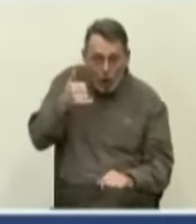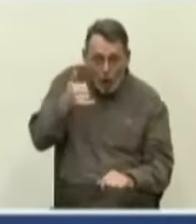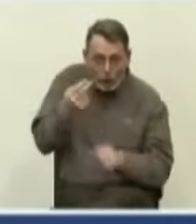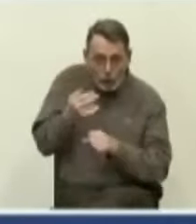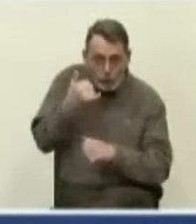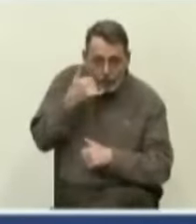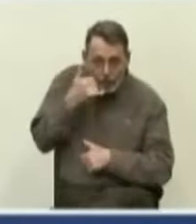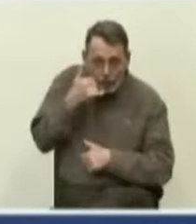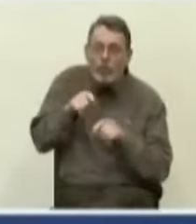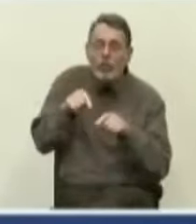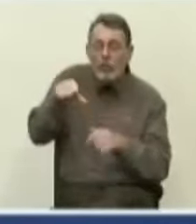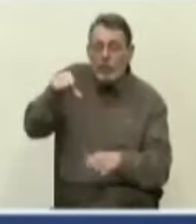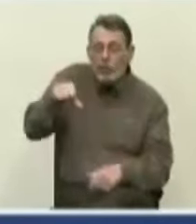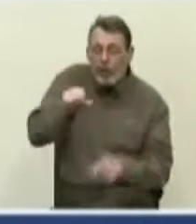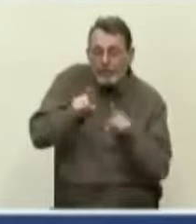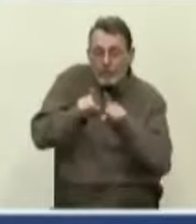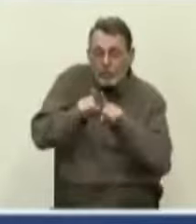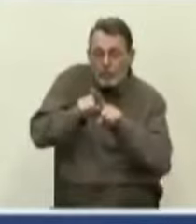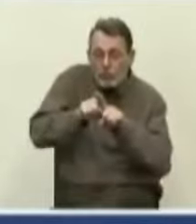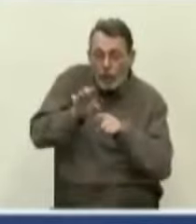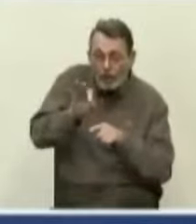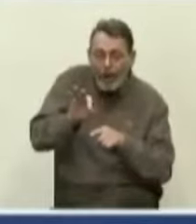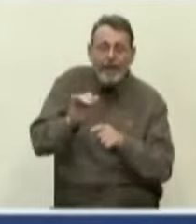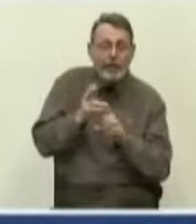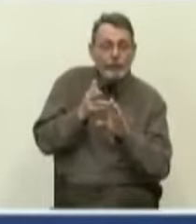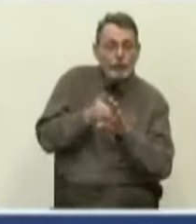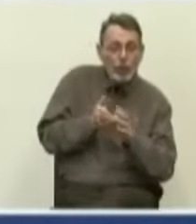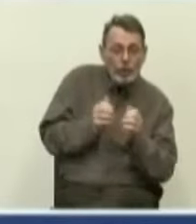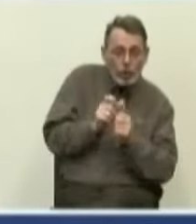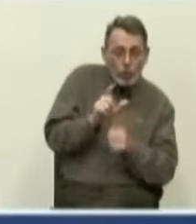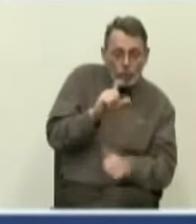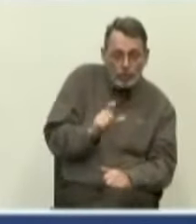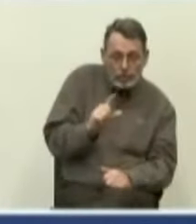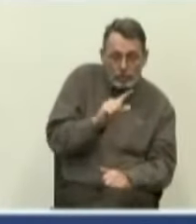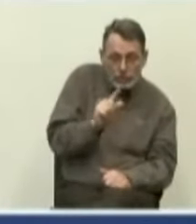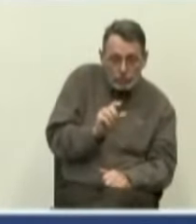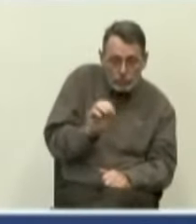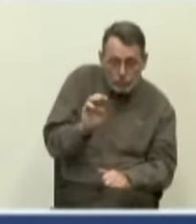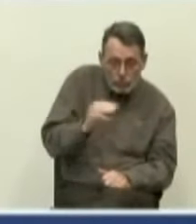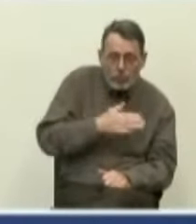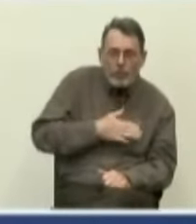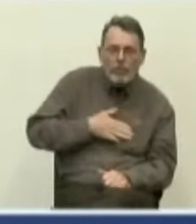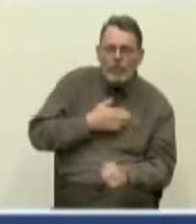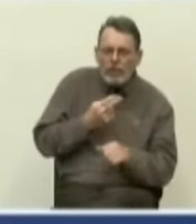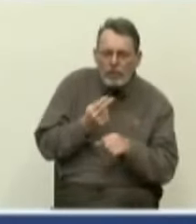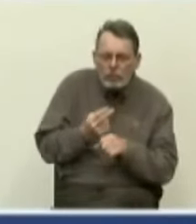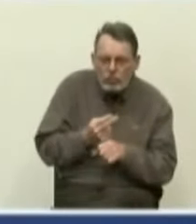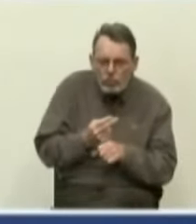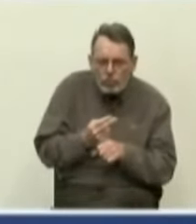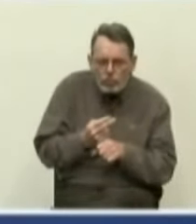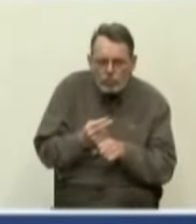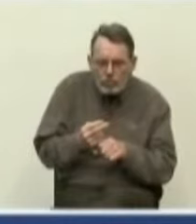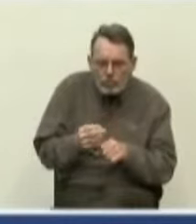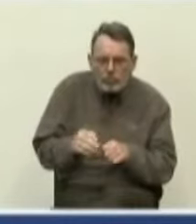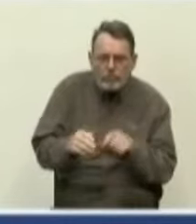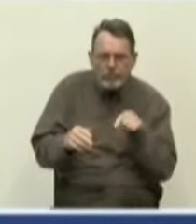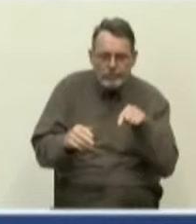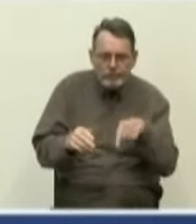9. If you are joining via Zoom, please use the... Okay, we've got one raised hand from a caller.